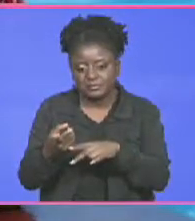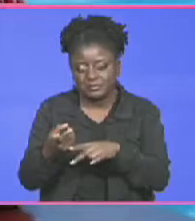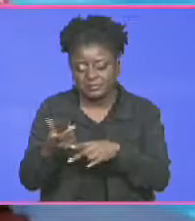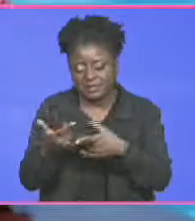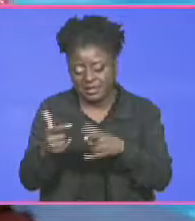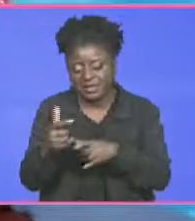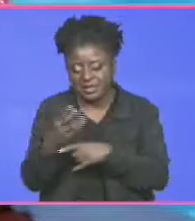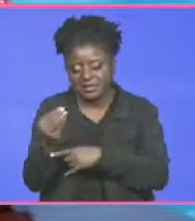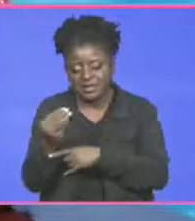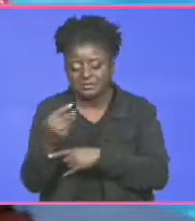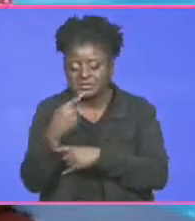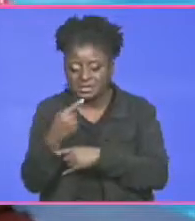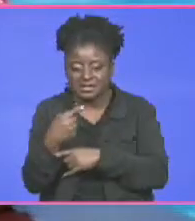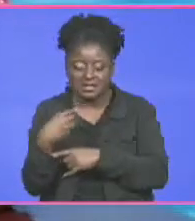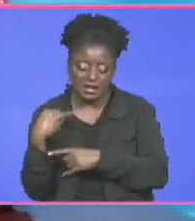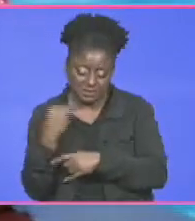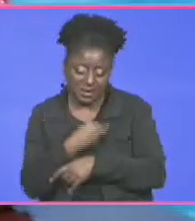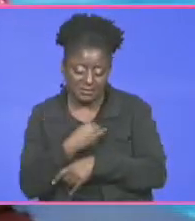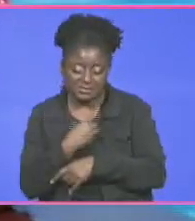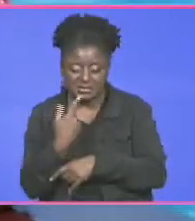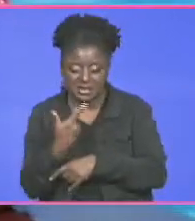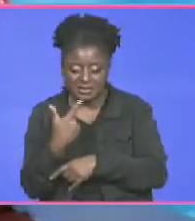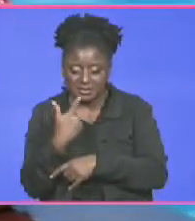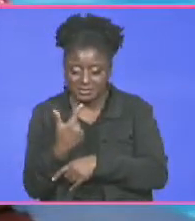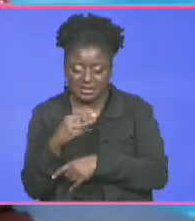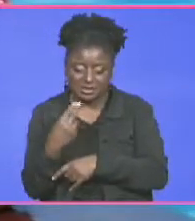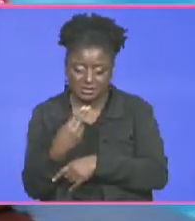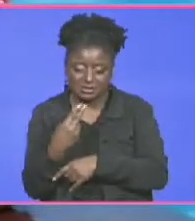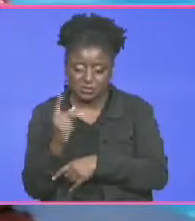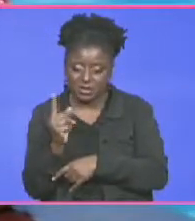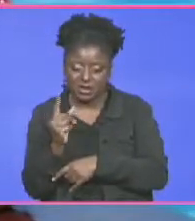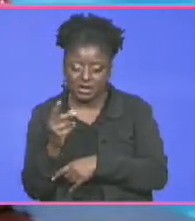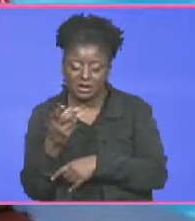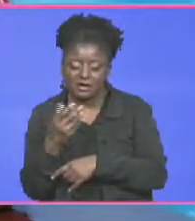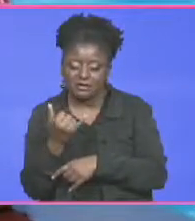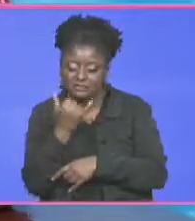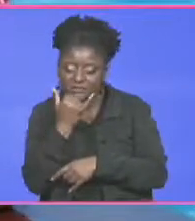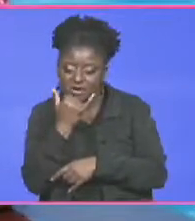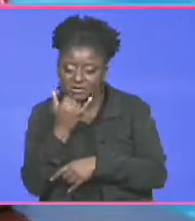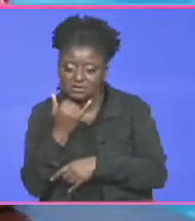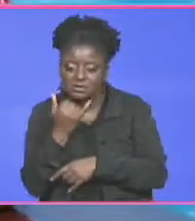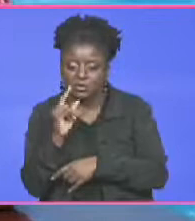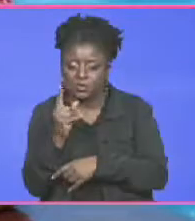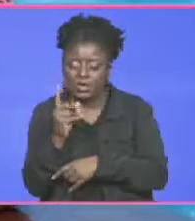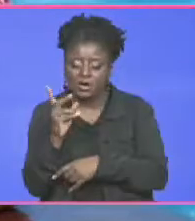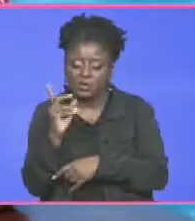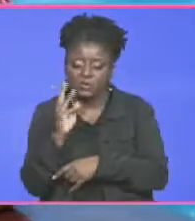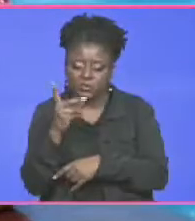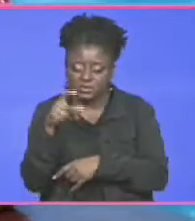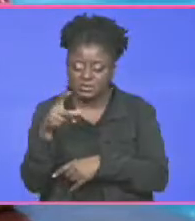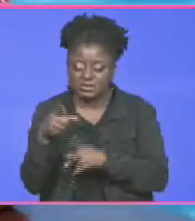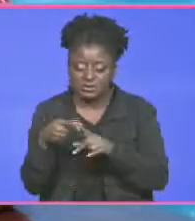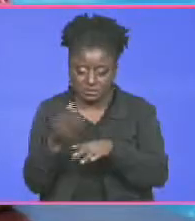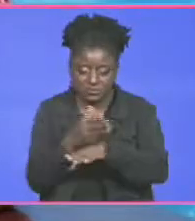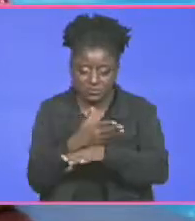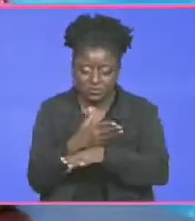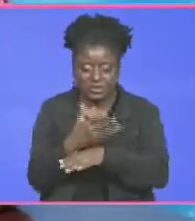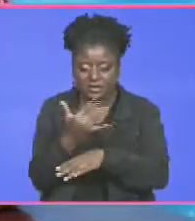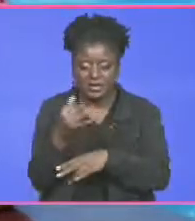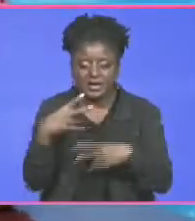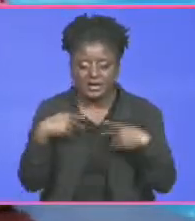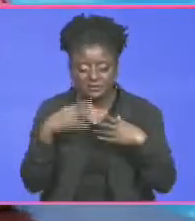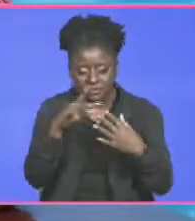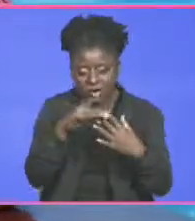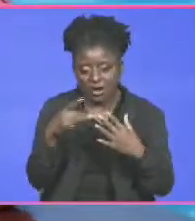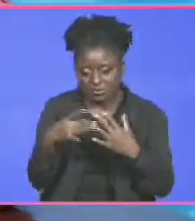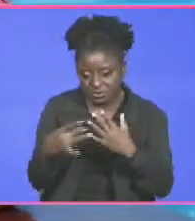let them tell us what our fault was, where they would like for us to see us improve, and if they would like to reelect us, they have options. They can say, no, we don't want